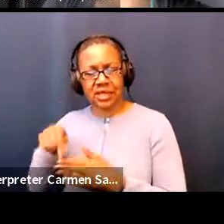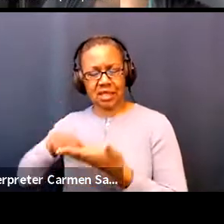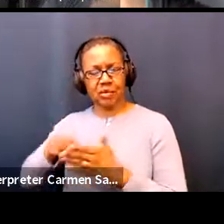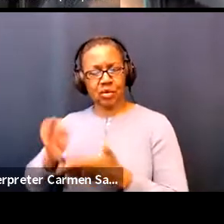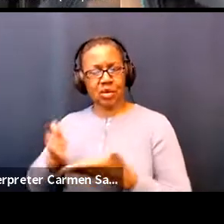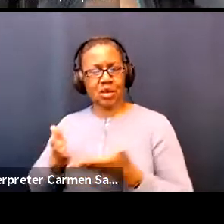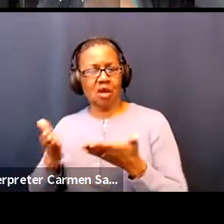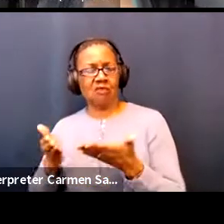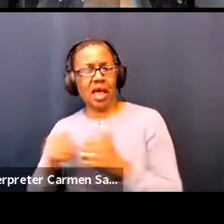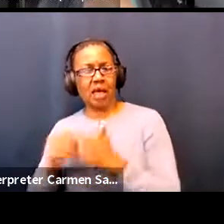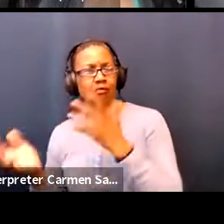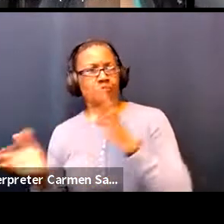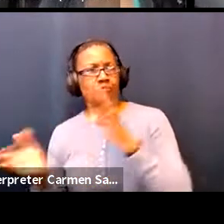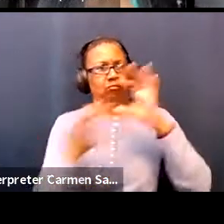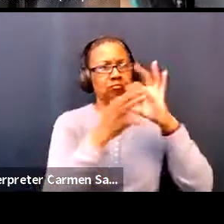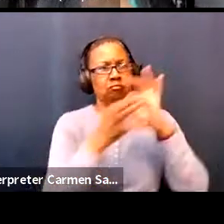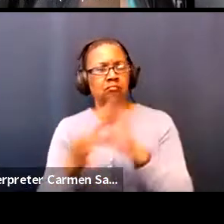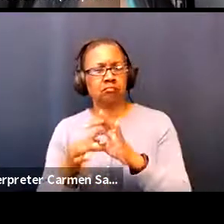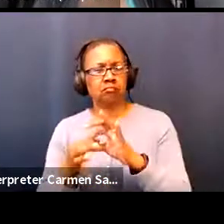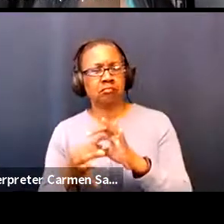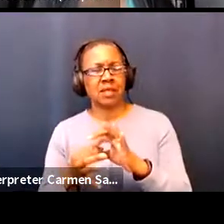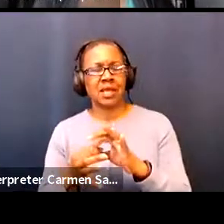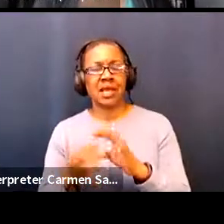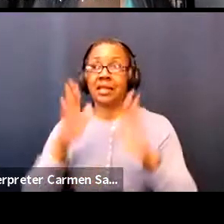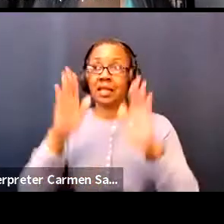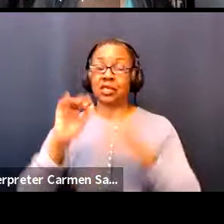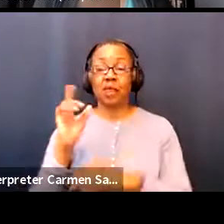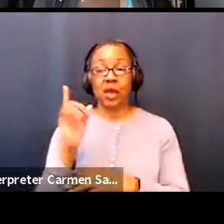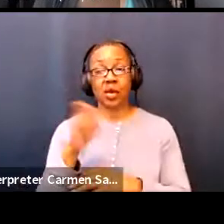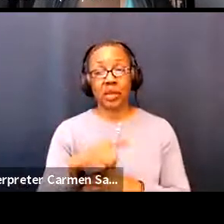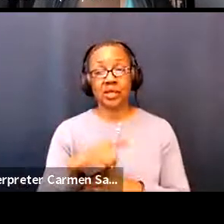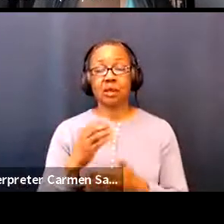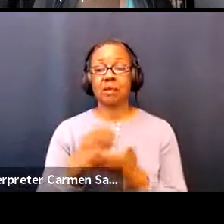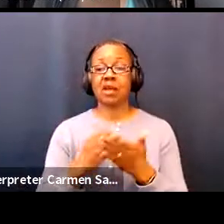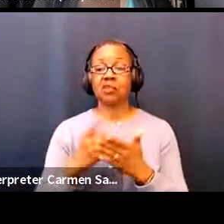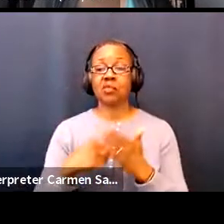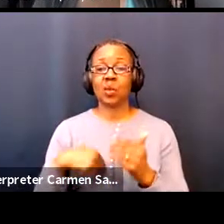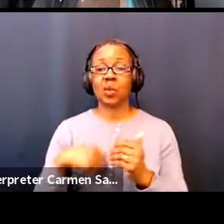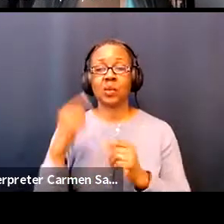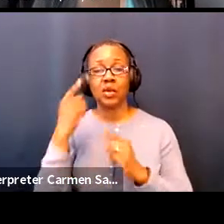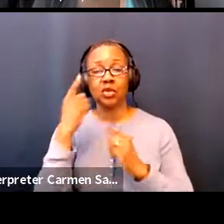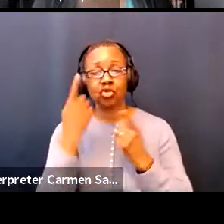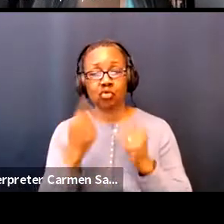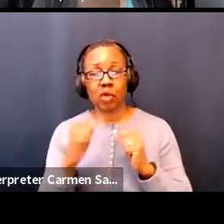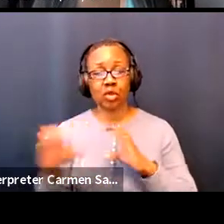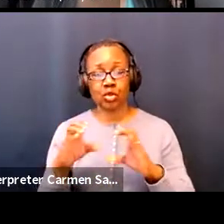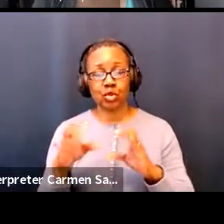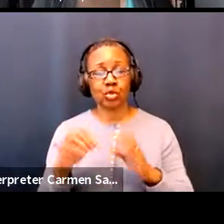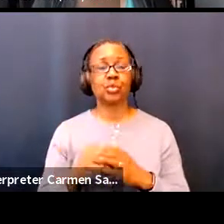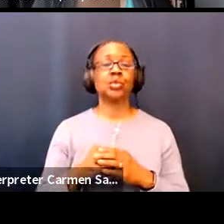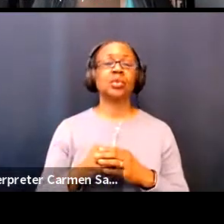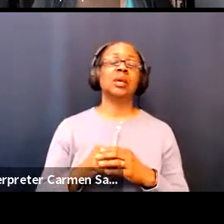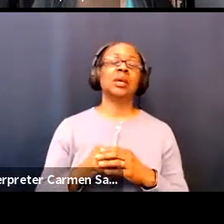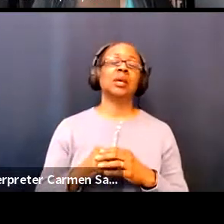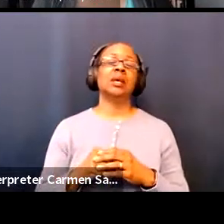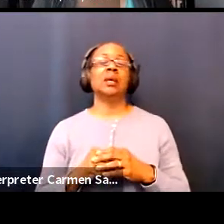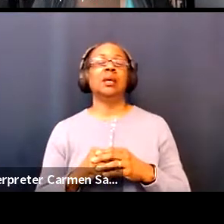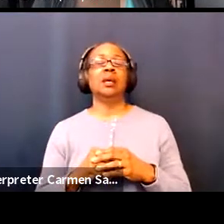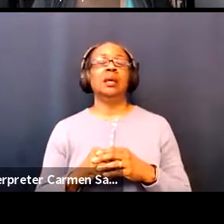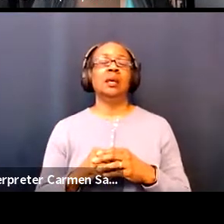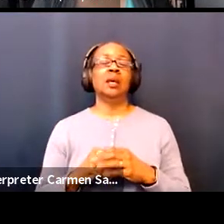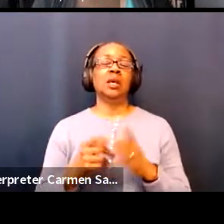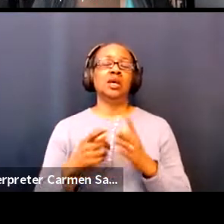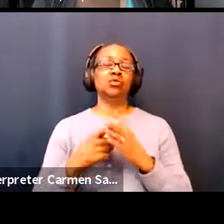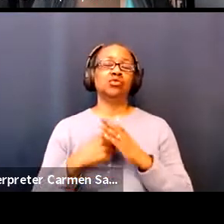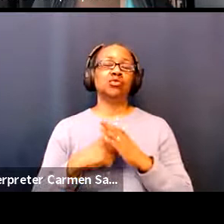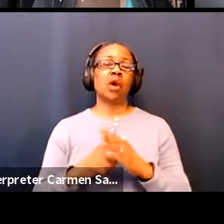offer? That's a great question, because part of what we were looking to do was to start